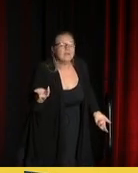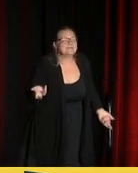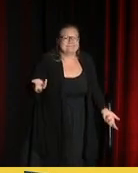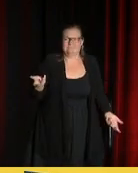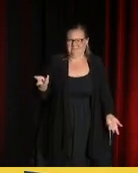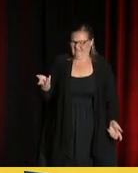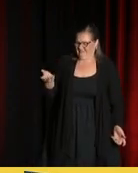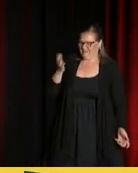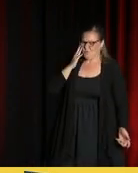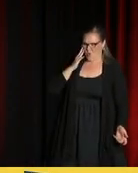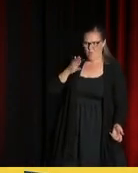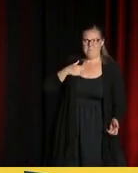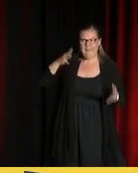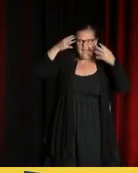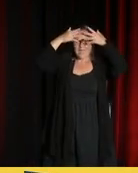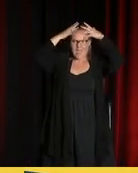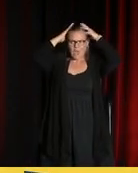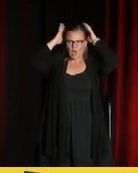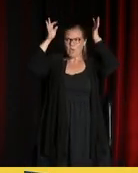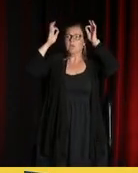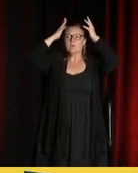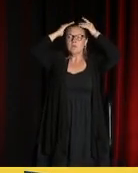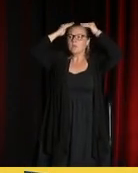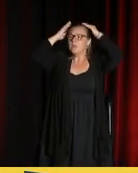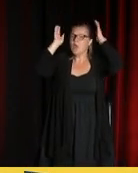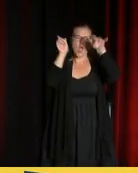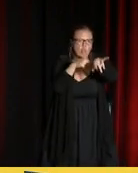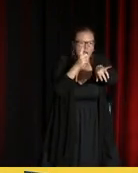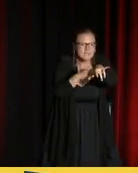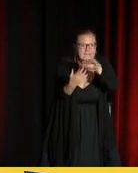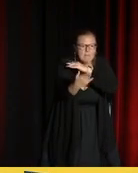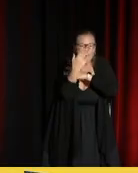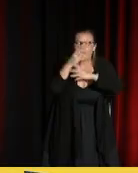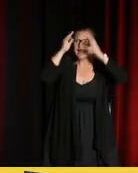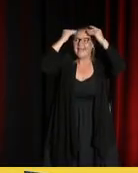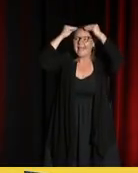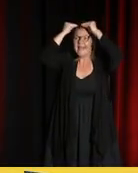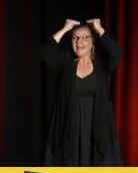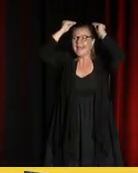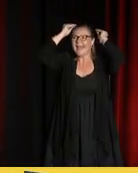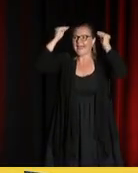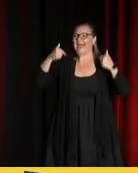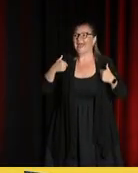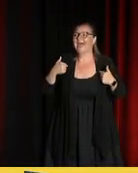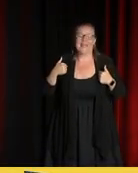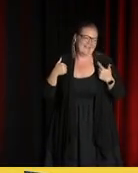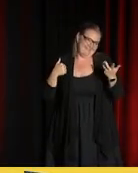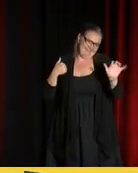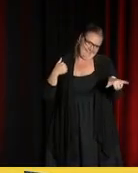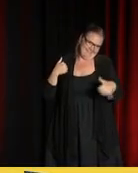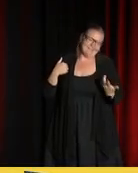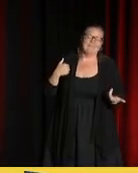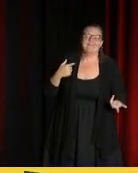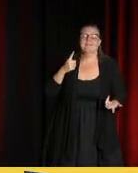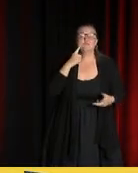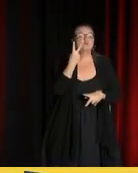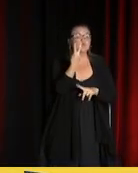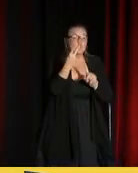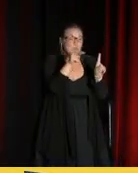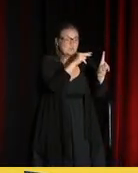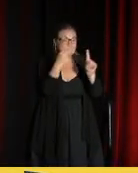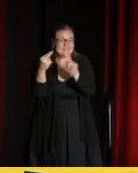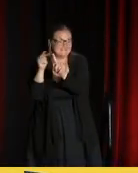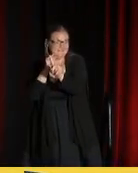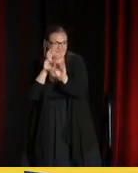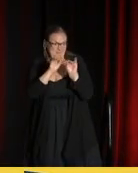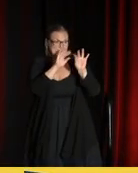long it took to get this, you wouldn't put a hat on it either. So there are two ways that we can look at magic. The first, and